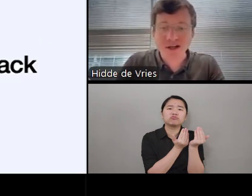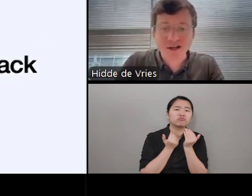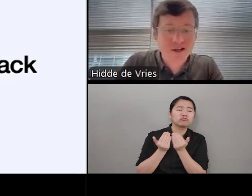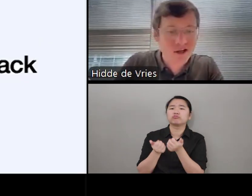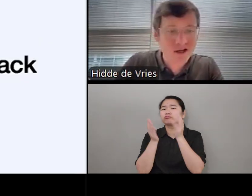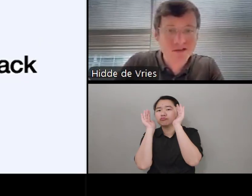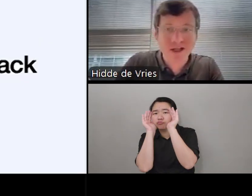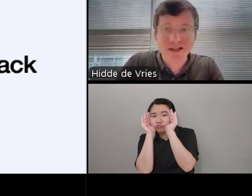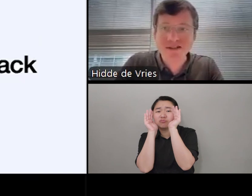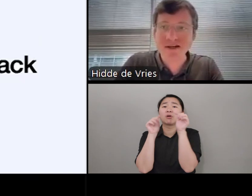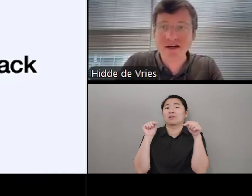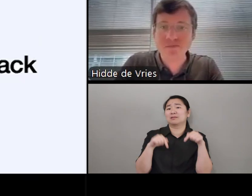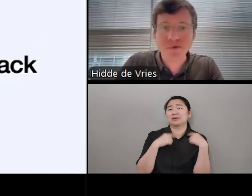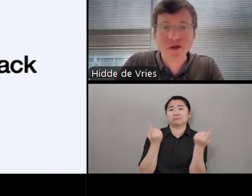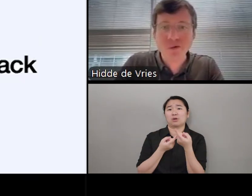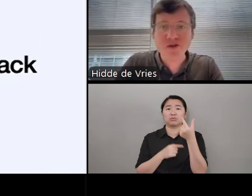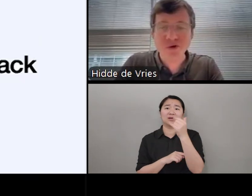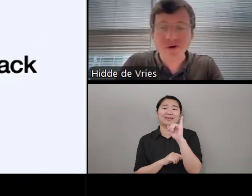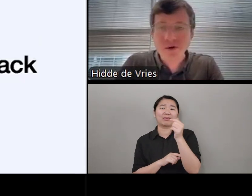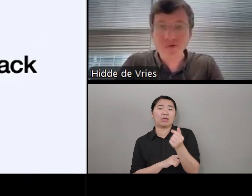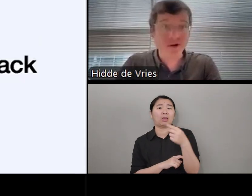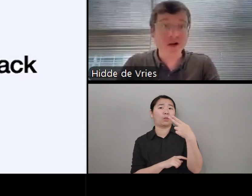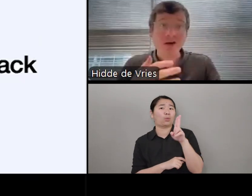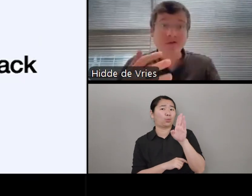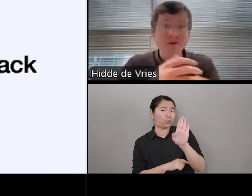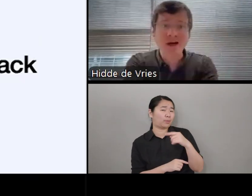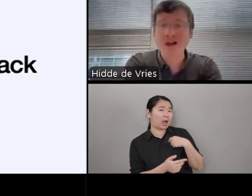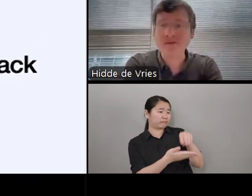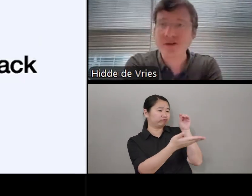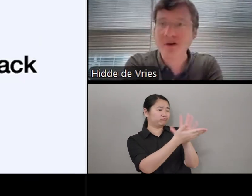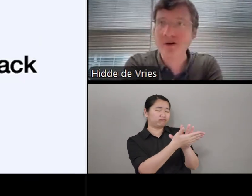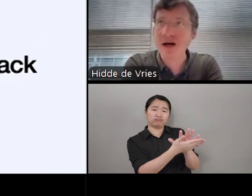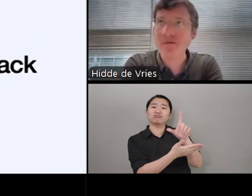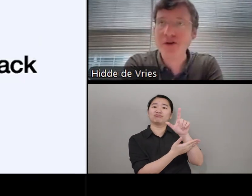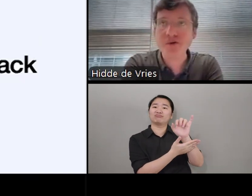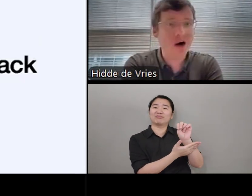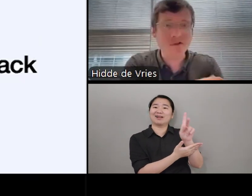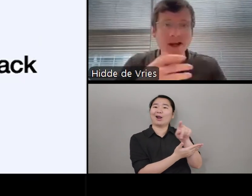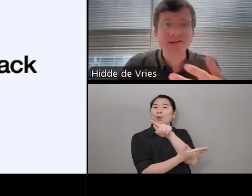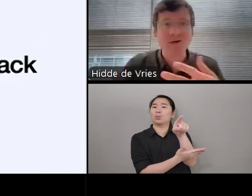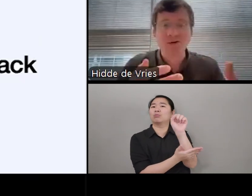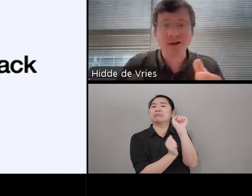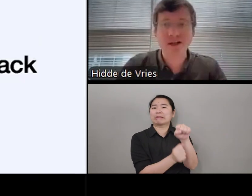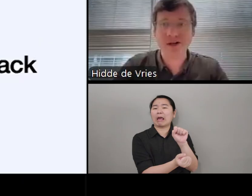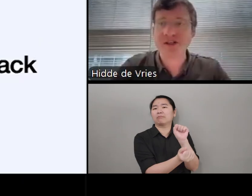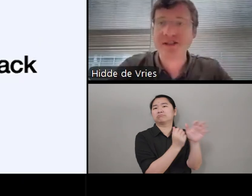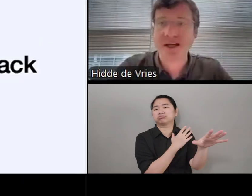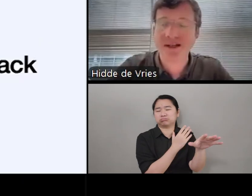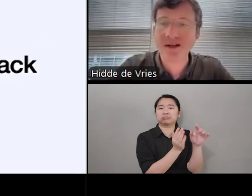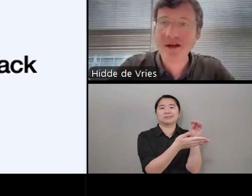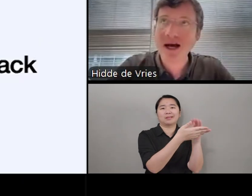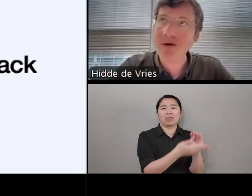share the link to that with you all. But we're really looking for feedback. We'd love to know what you love or hate about doing